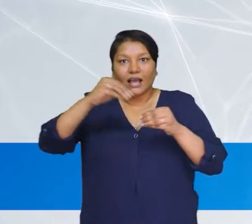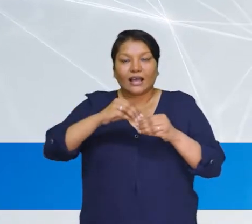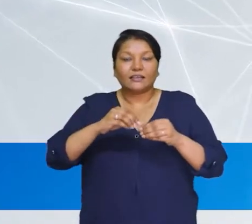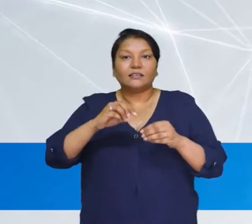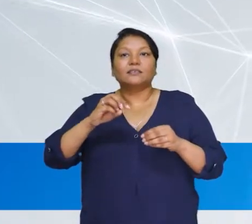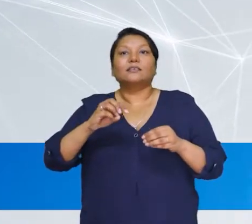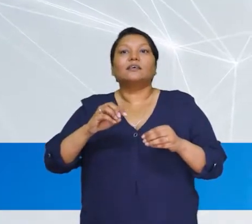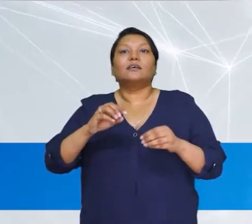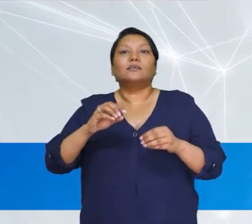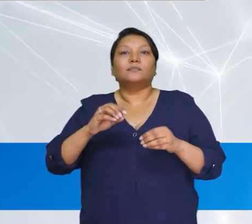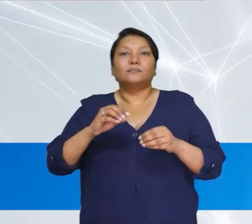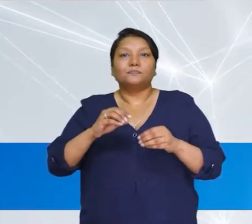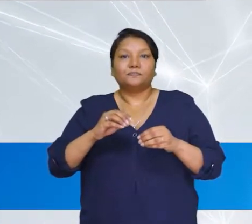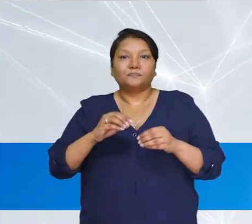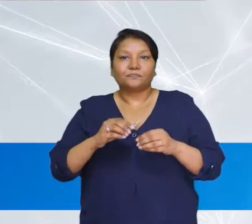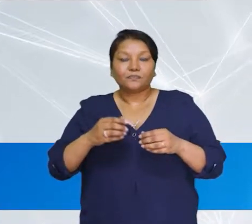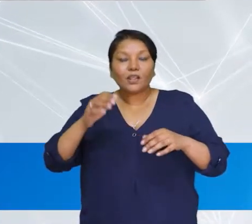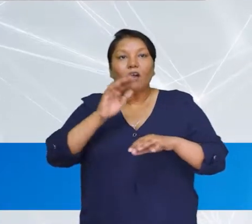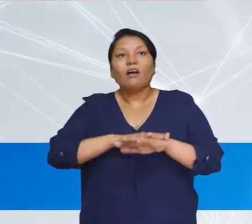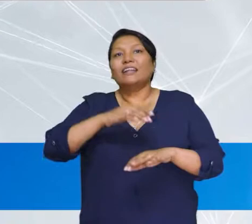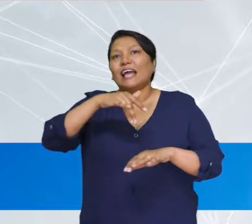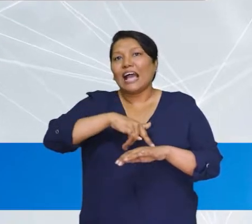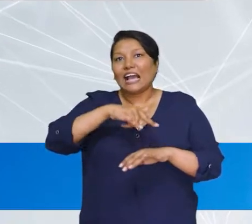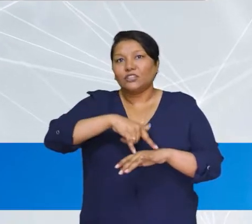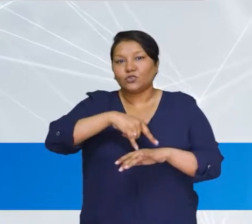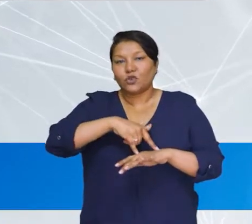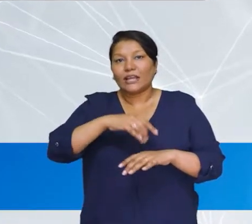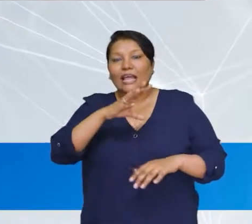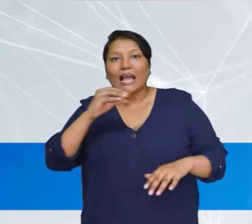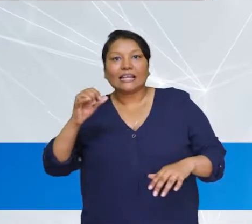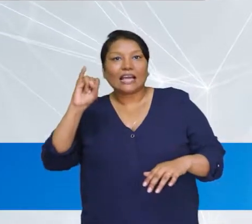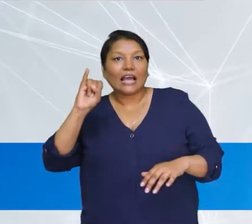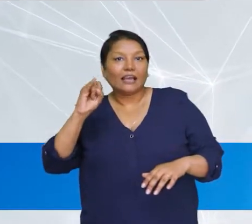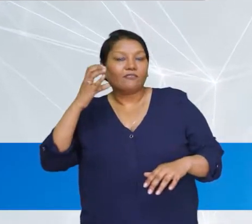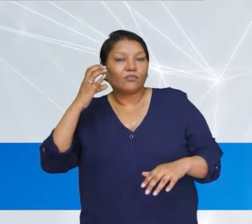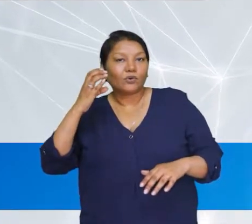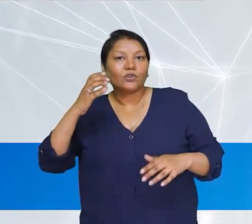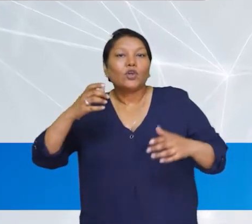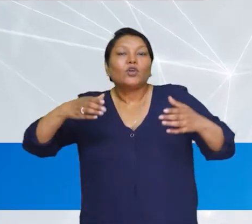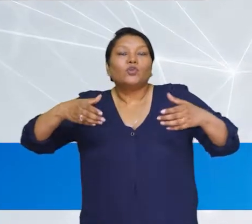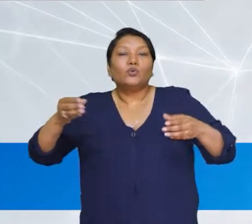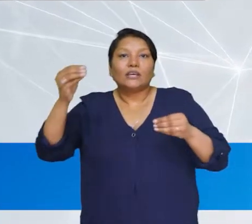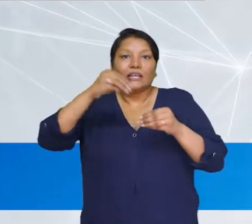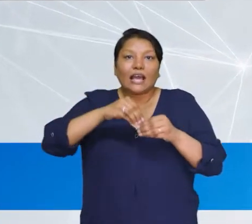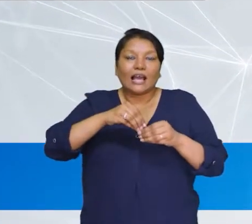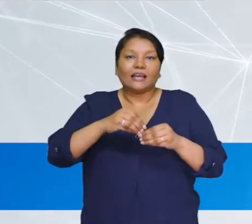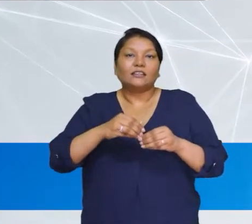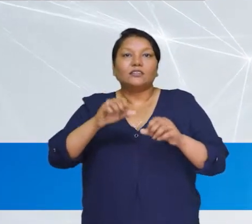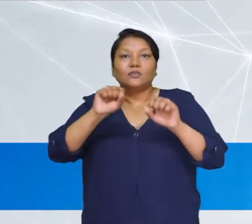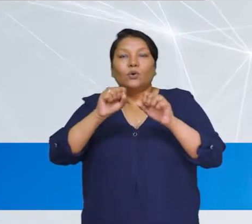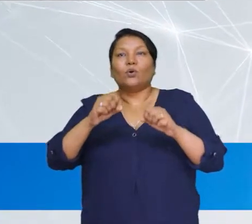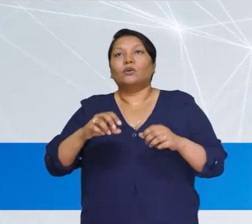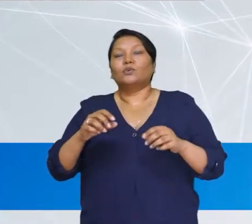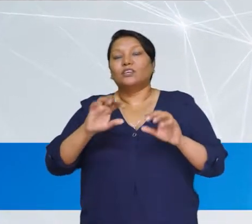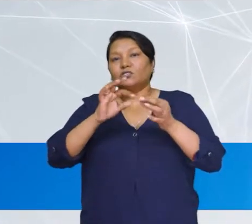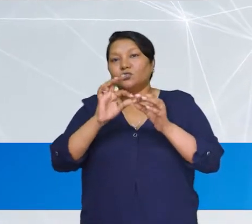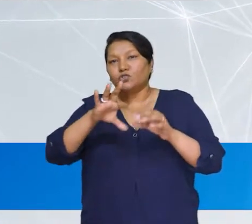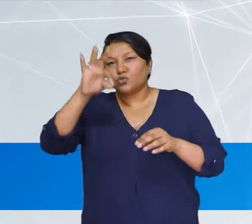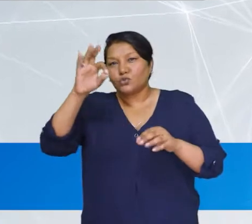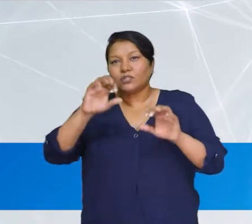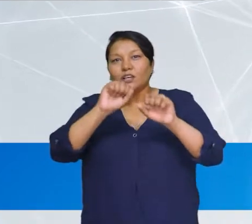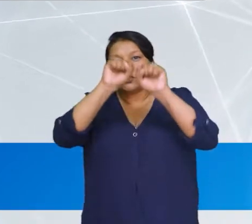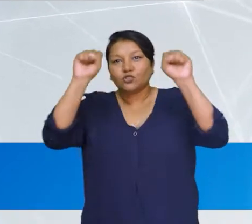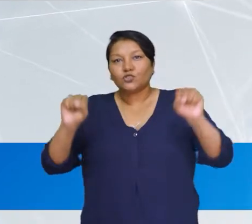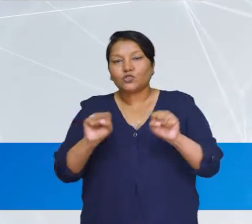filtering. On Android phones, you can set up a restricted profile, which allows you to select the apps that you want to have,